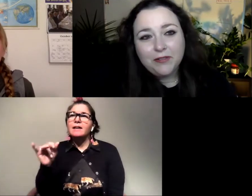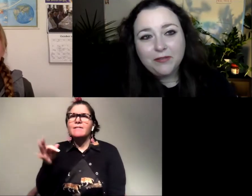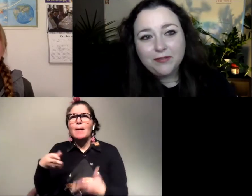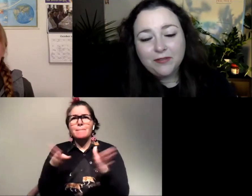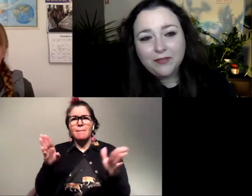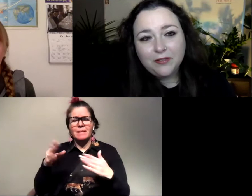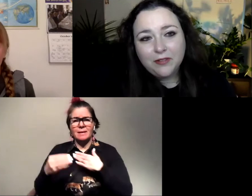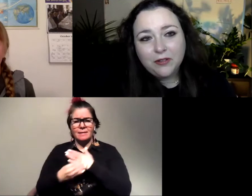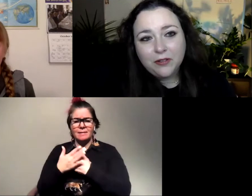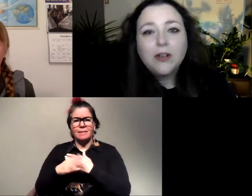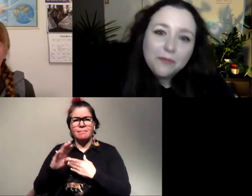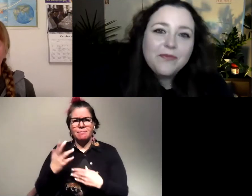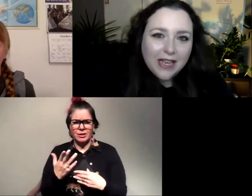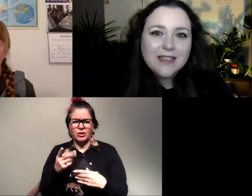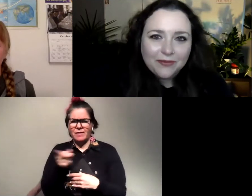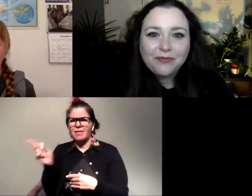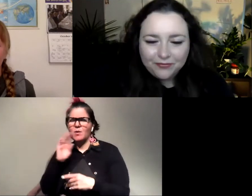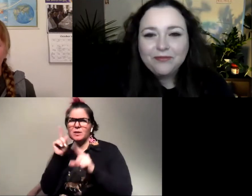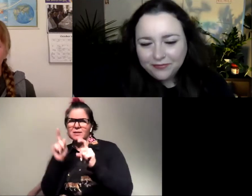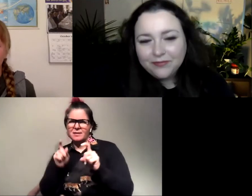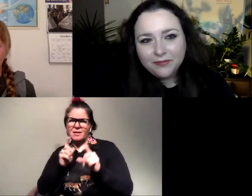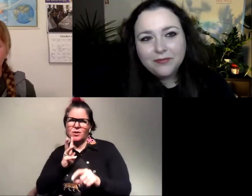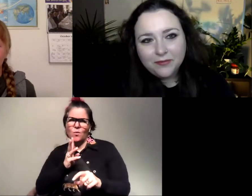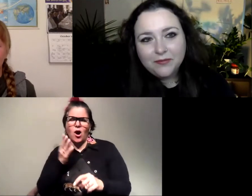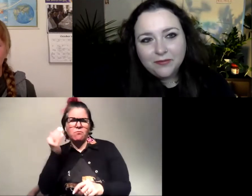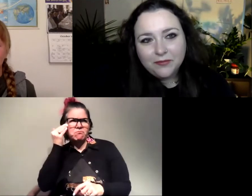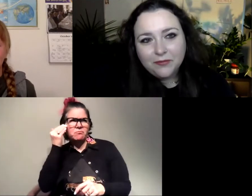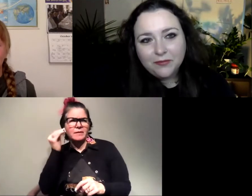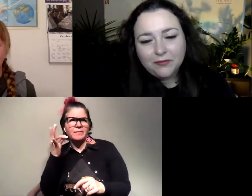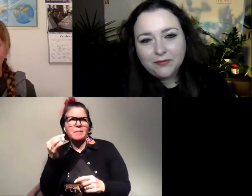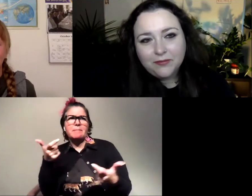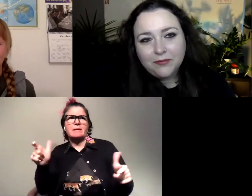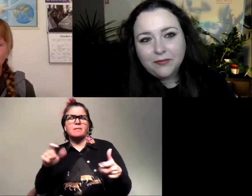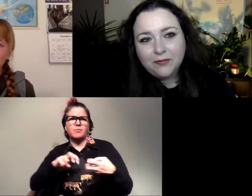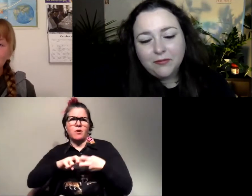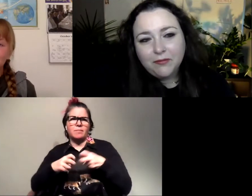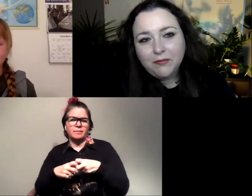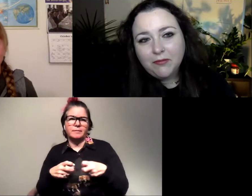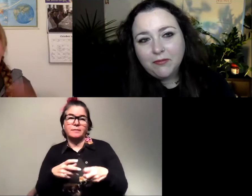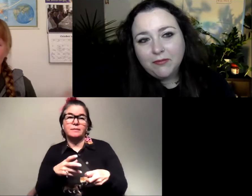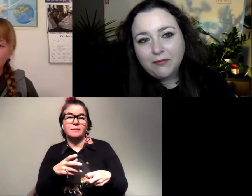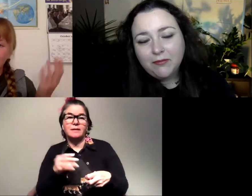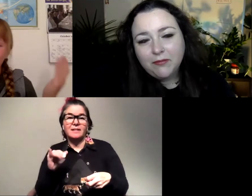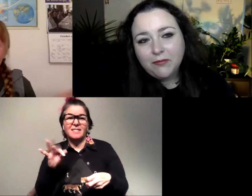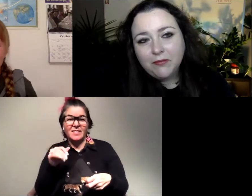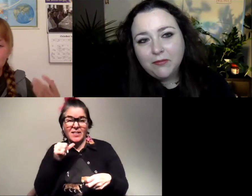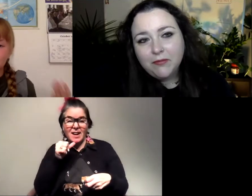beach, they're going to be testing that water and they'll be aware if there are any major problems. And if it's not, you can kind of get a sense based